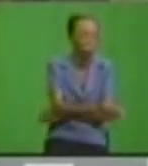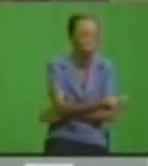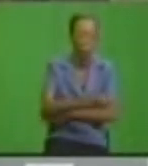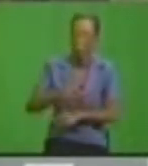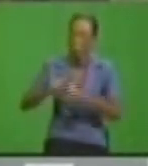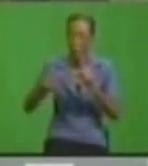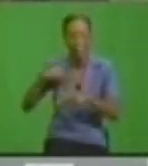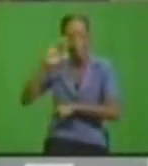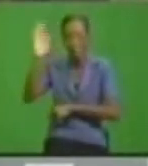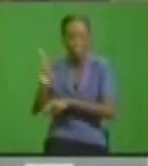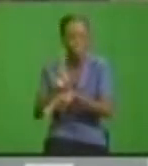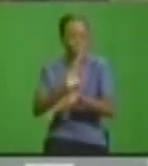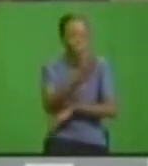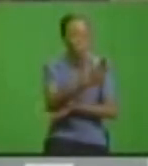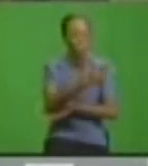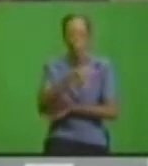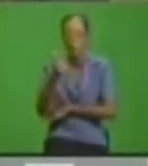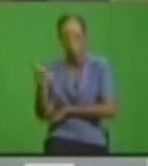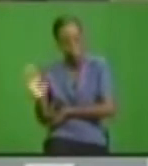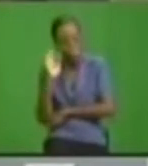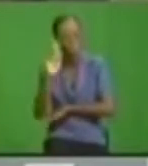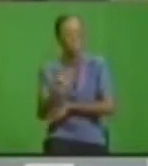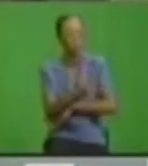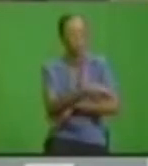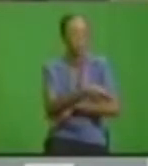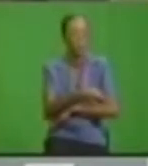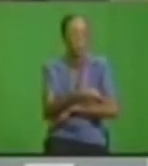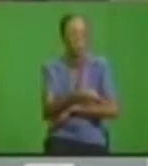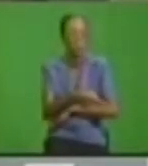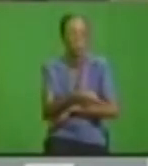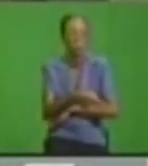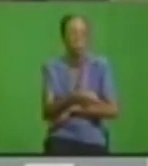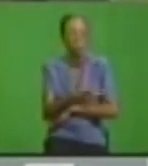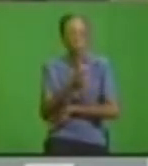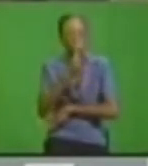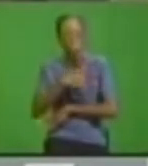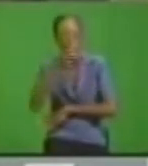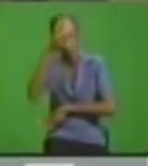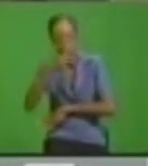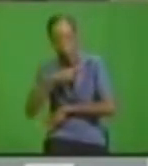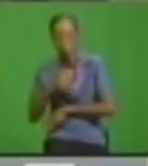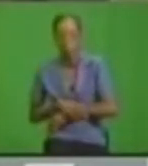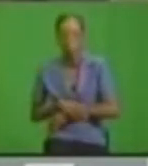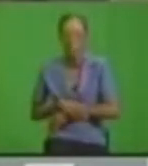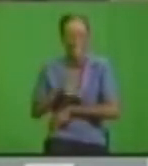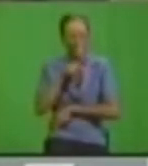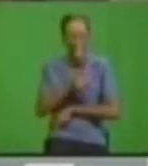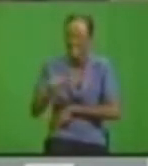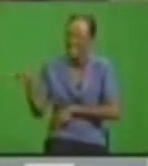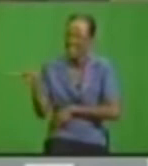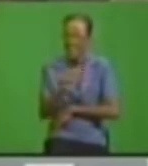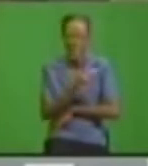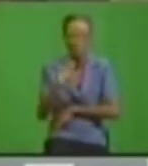expect to sit, end of quote. Ladies and gentlemen, this was the philosophy